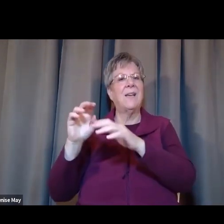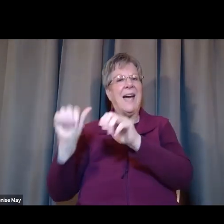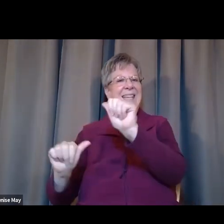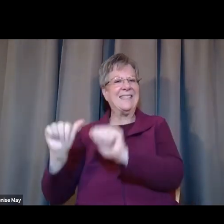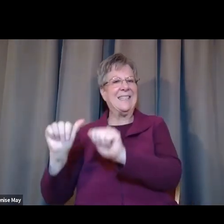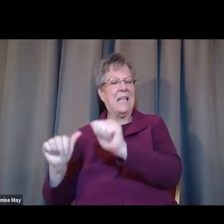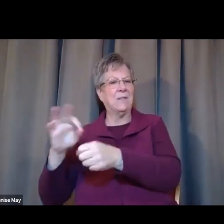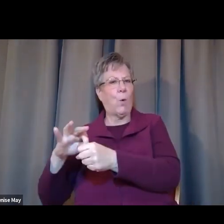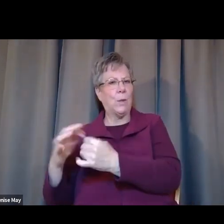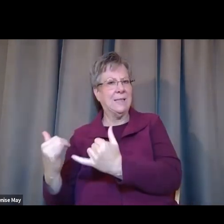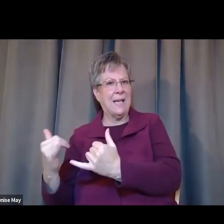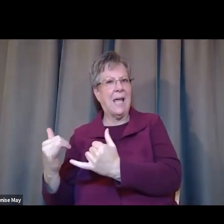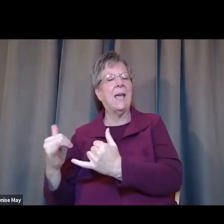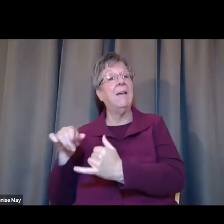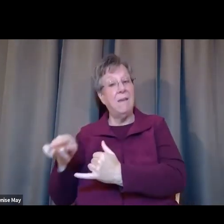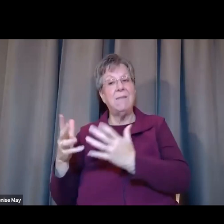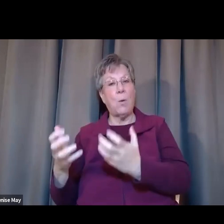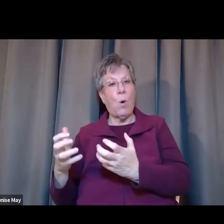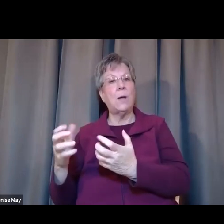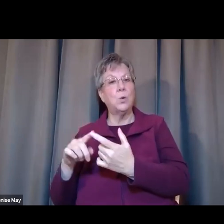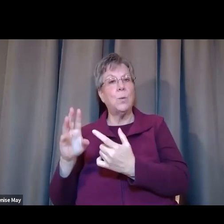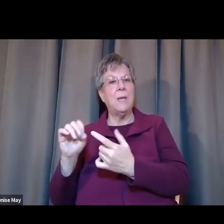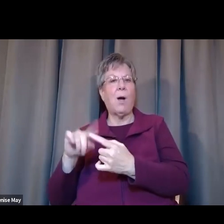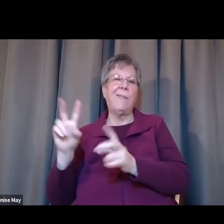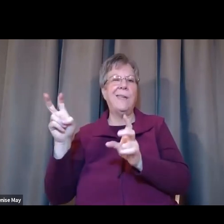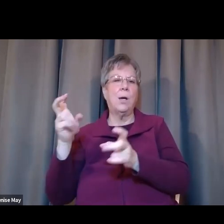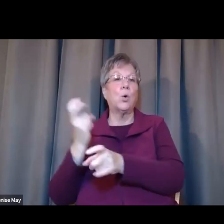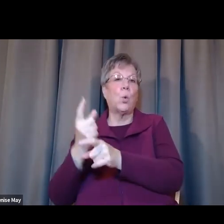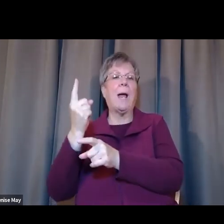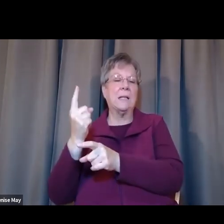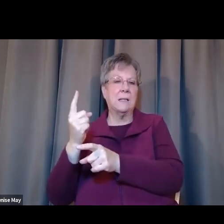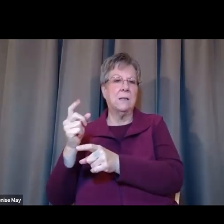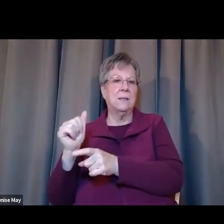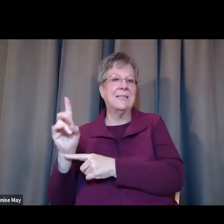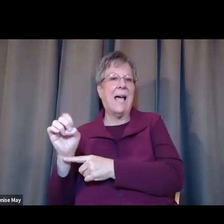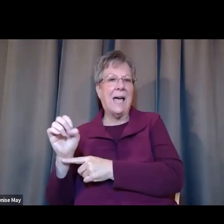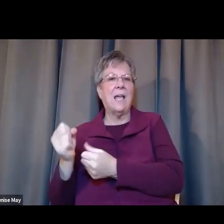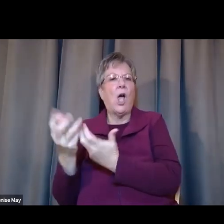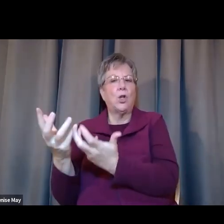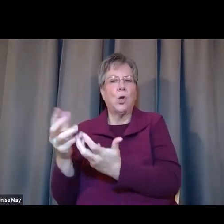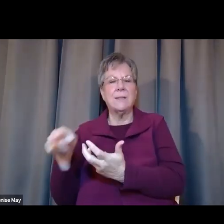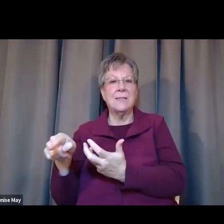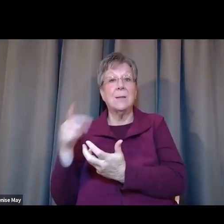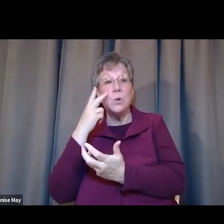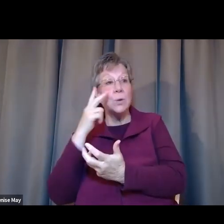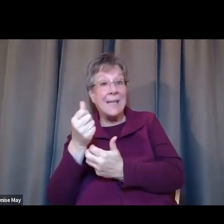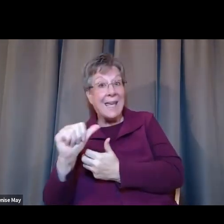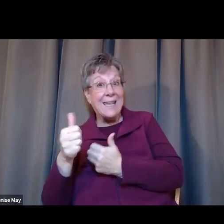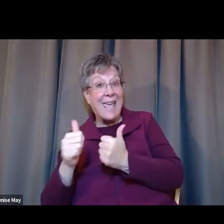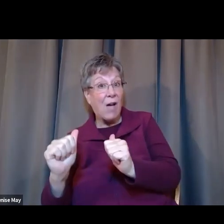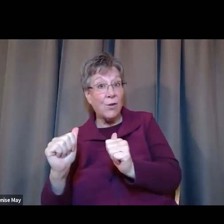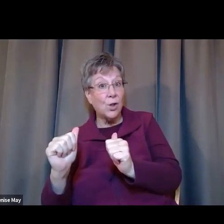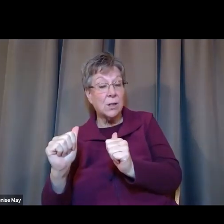today. And it motivates them to want to be on the correct side of these principles and causes them to see any effort that moves away